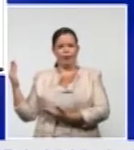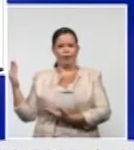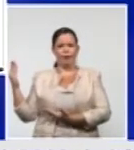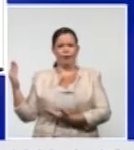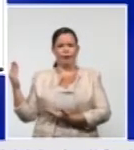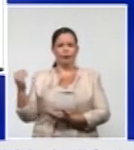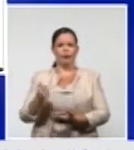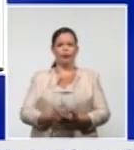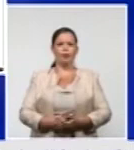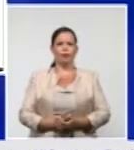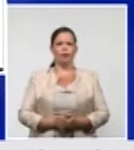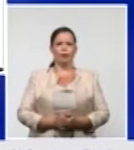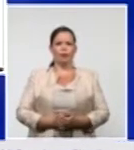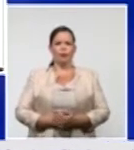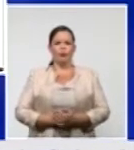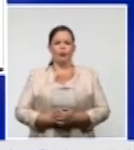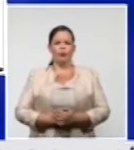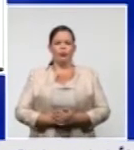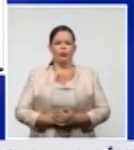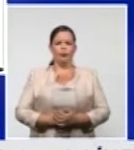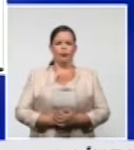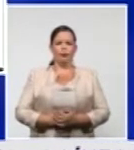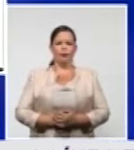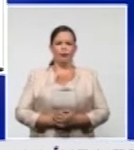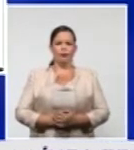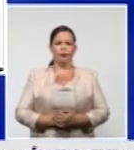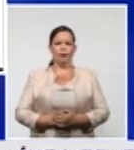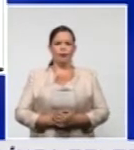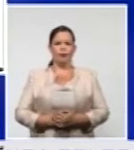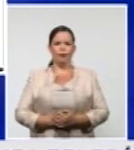States continues to top the list with